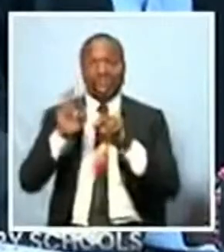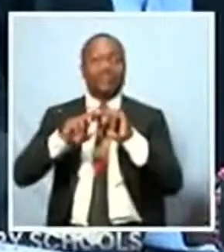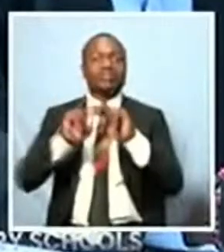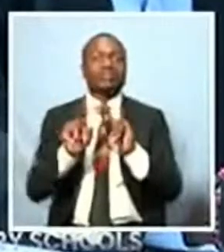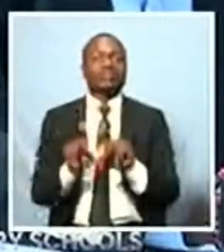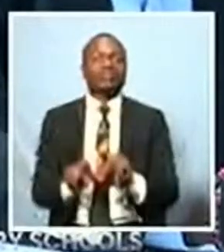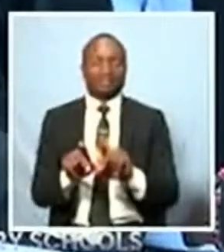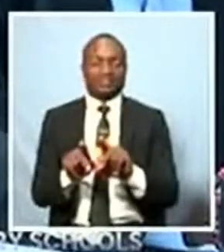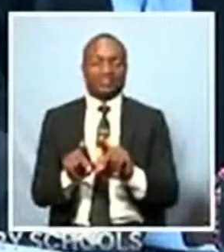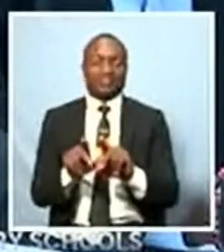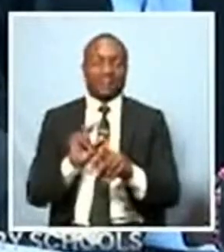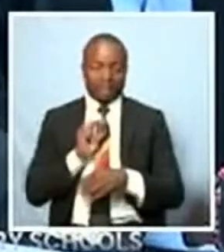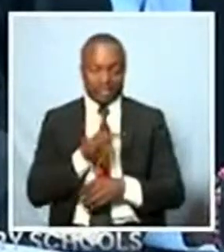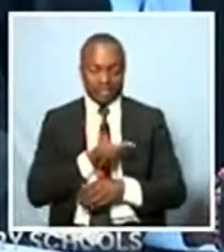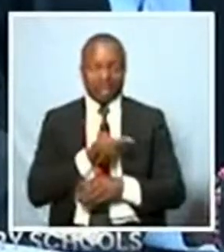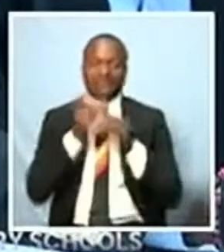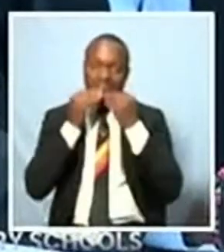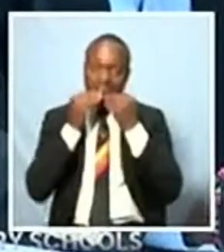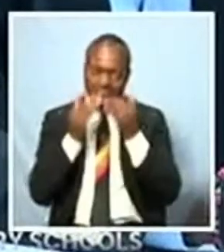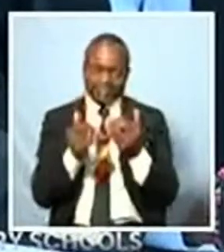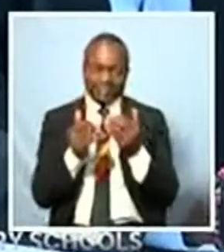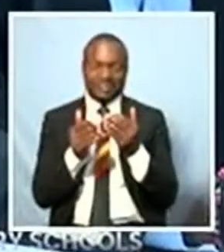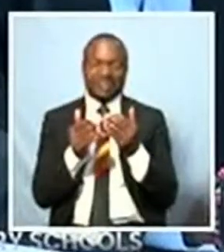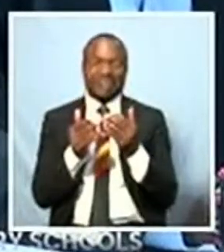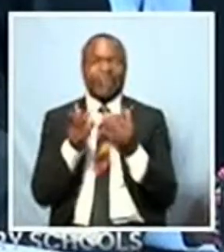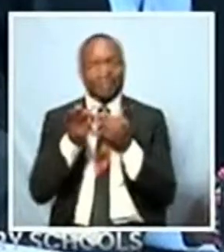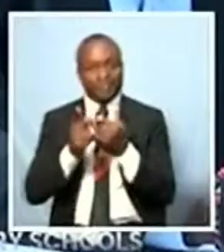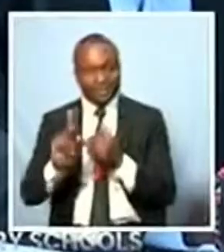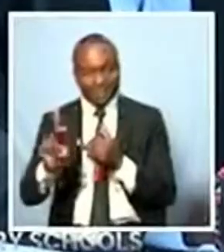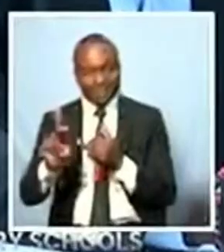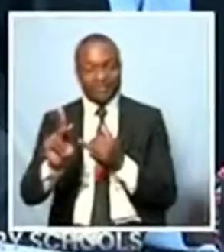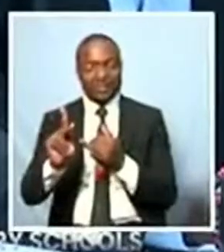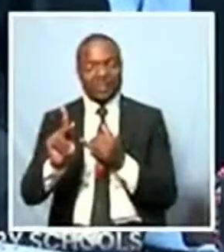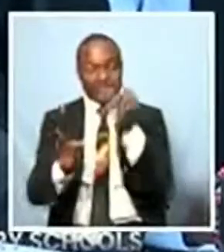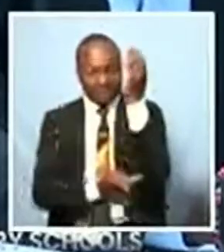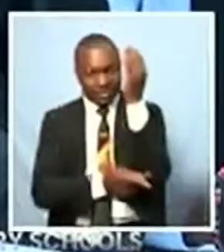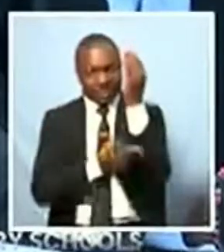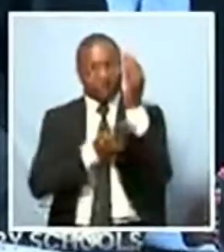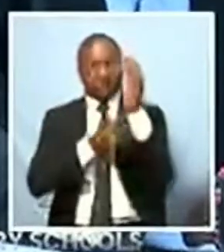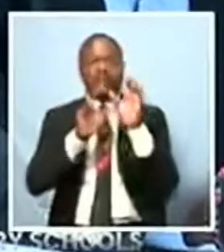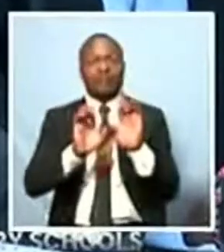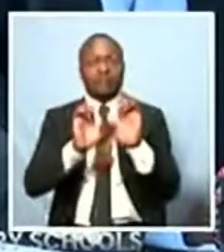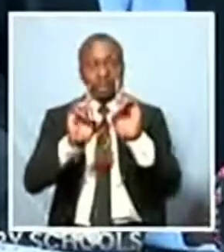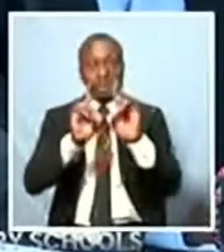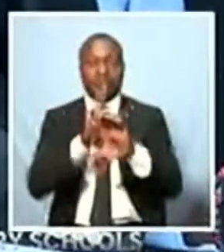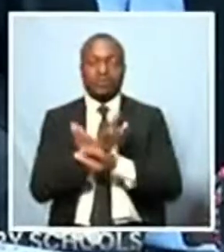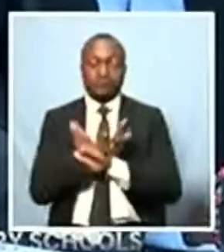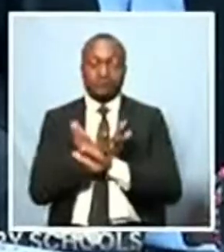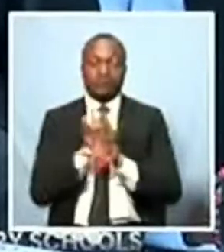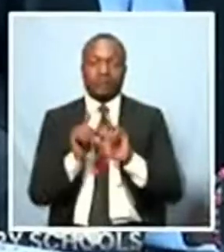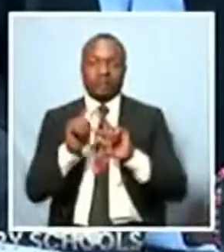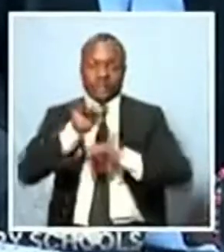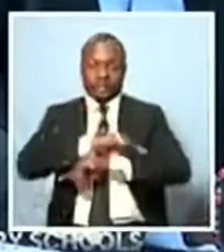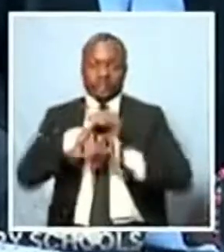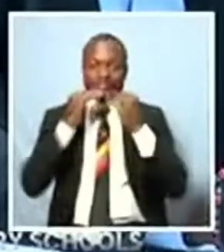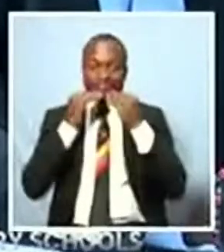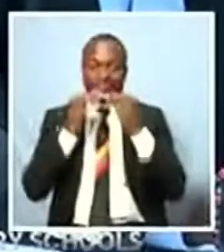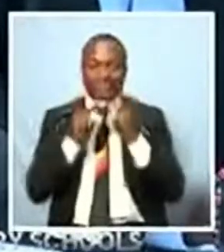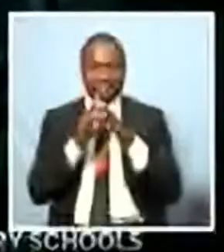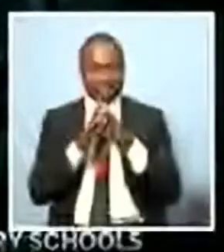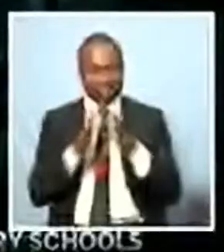Chairperson, we are grateful that we are a part of the development of education in Zambia today. Thank you so